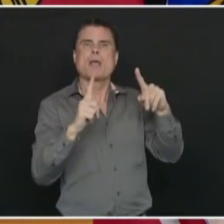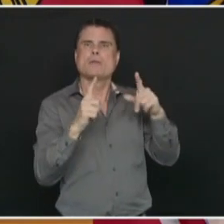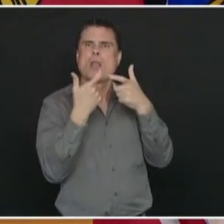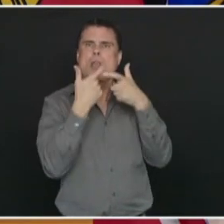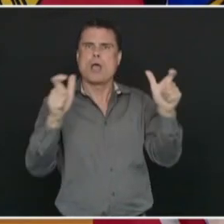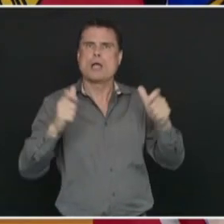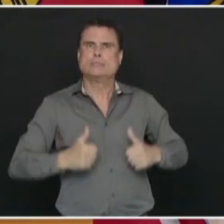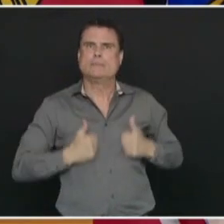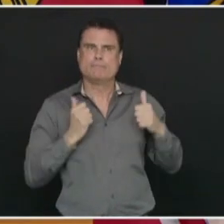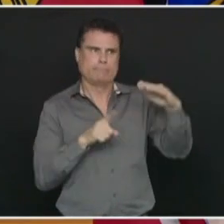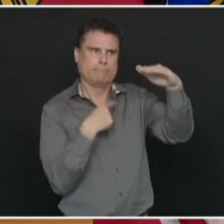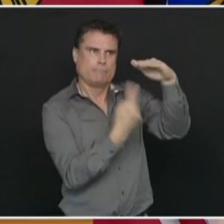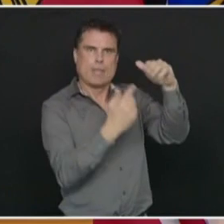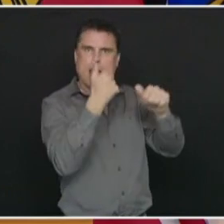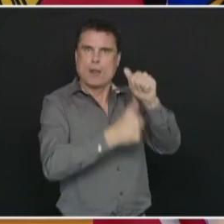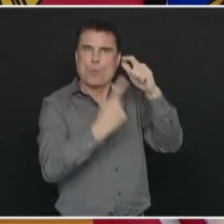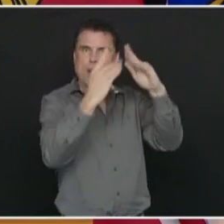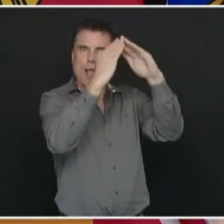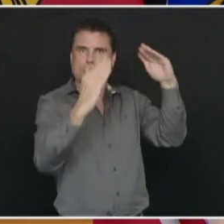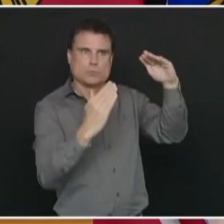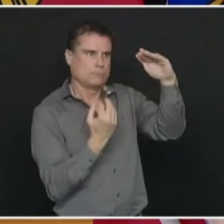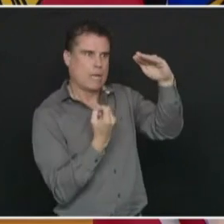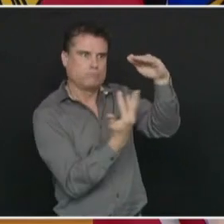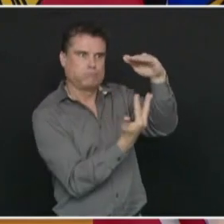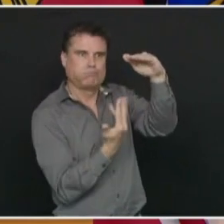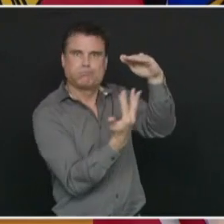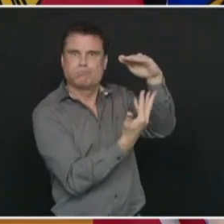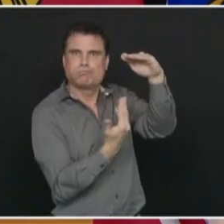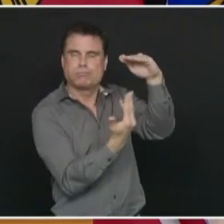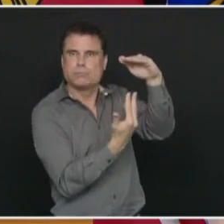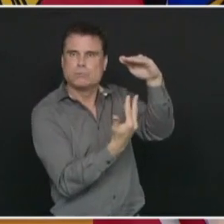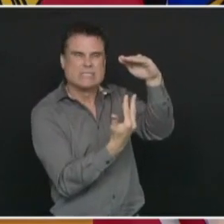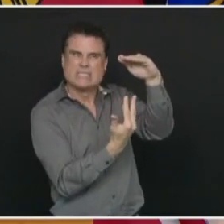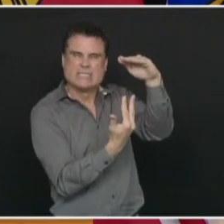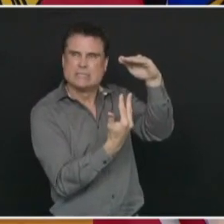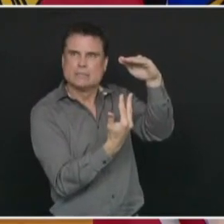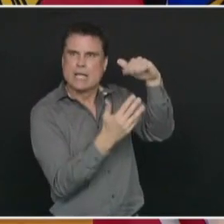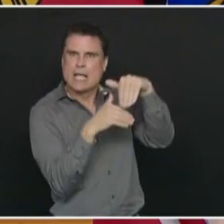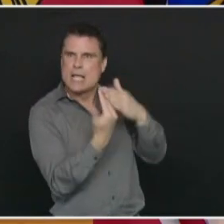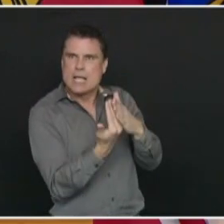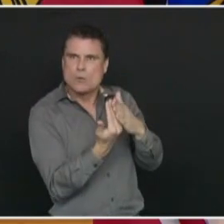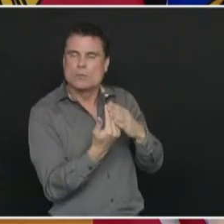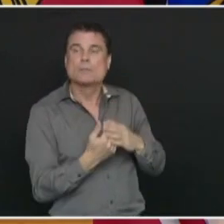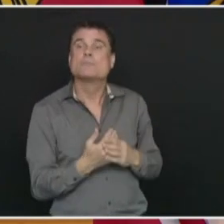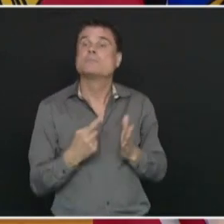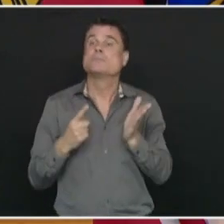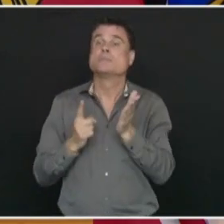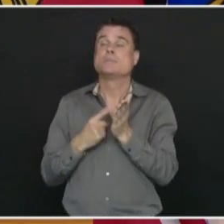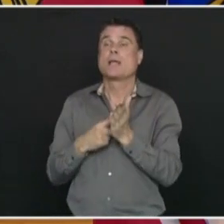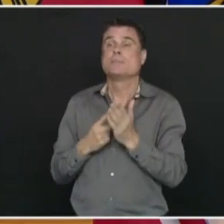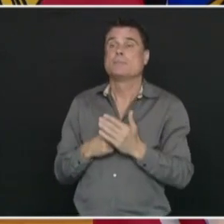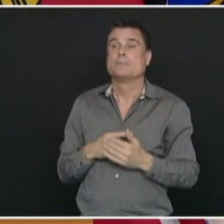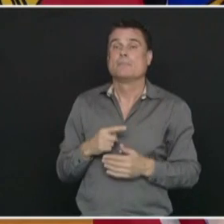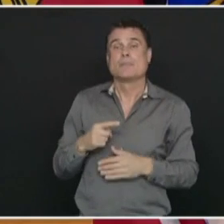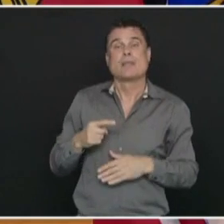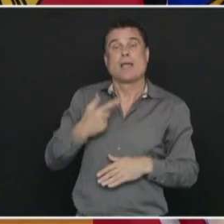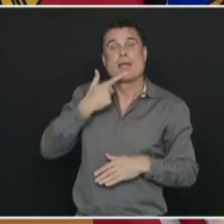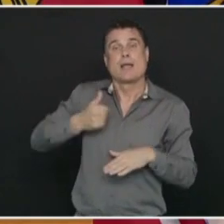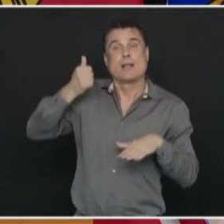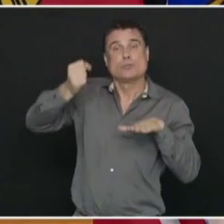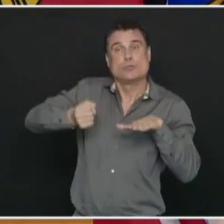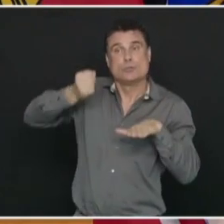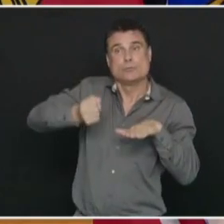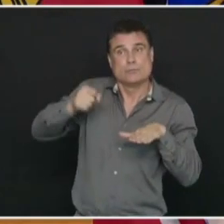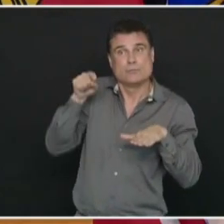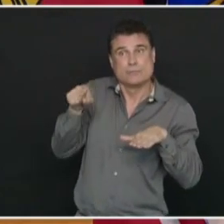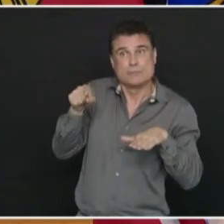has been contained to one, but in Mission, we've gone from 2 cases last Saturday to now 26 in a single week? Does that